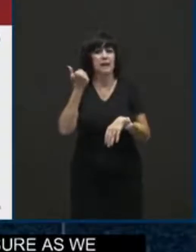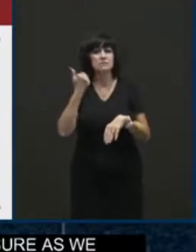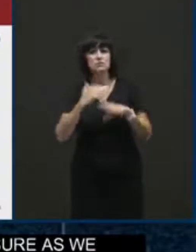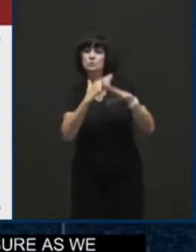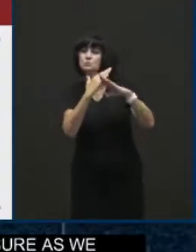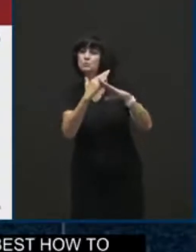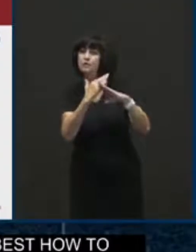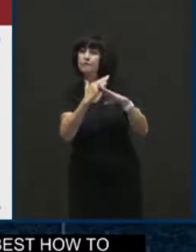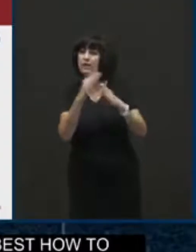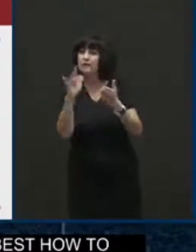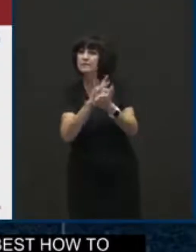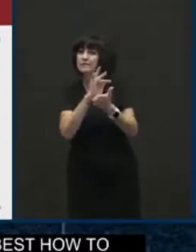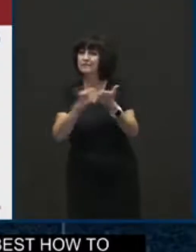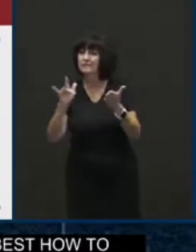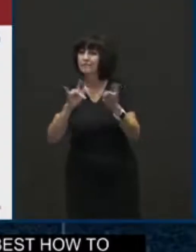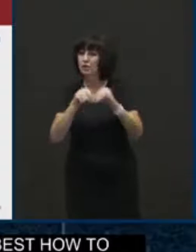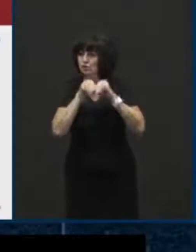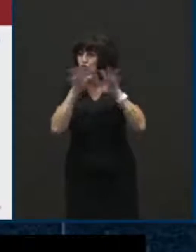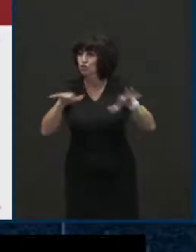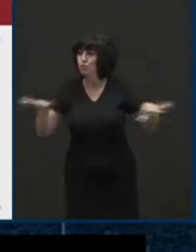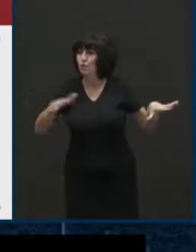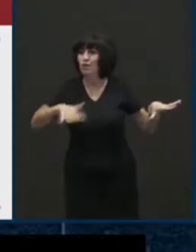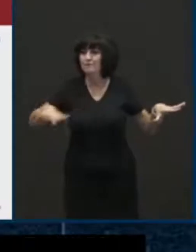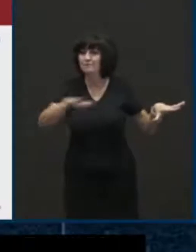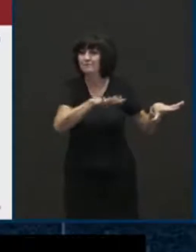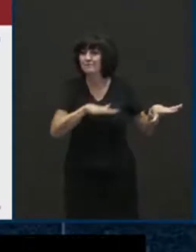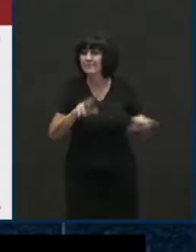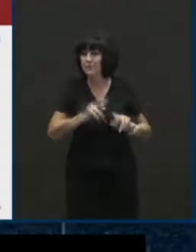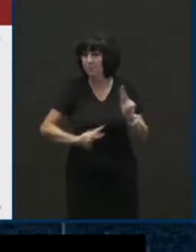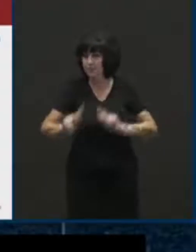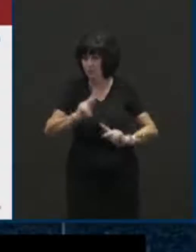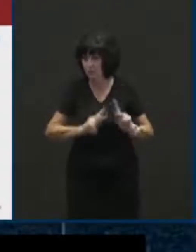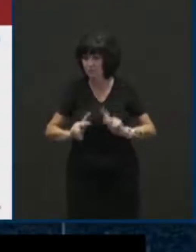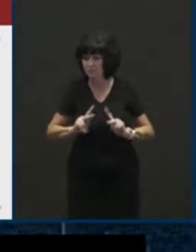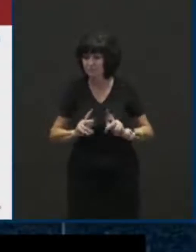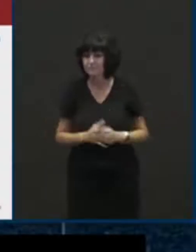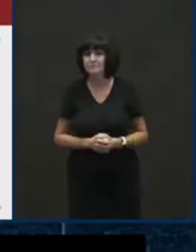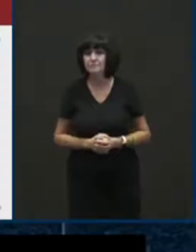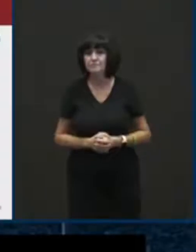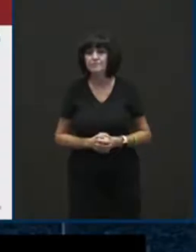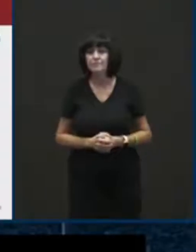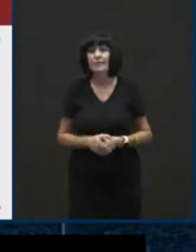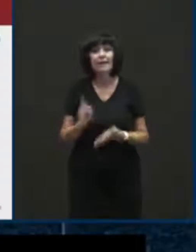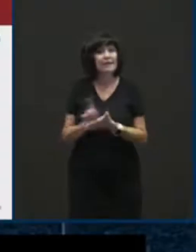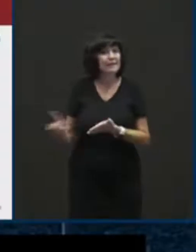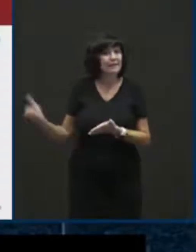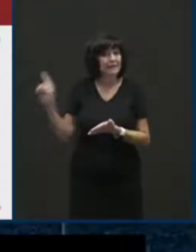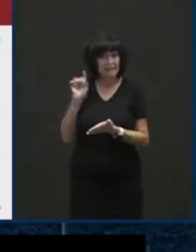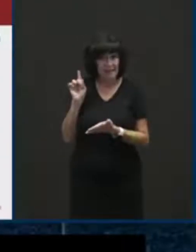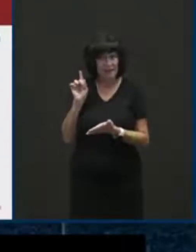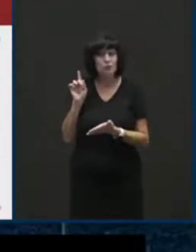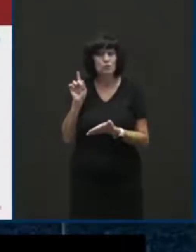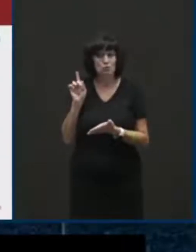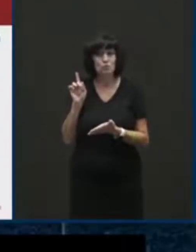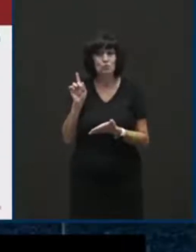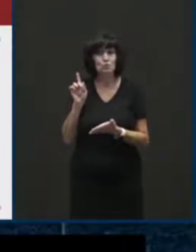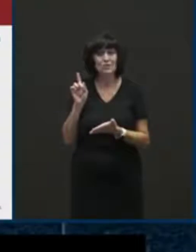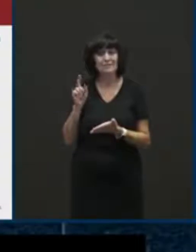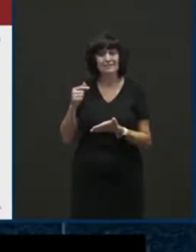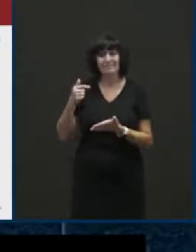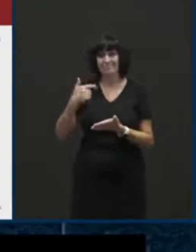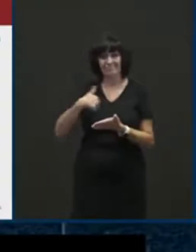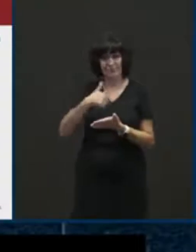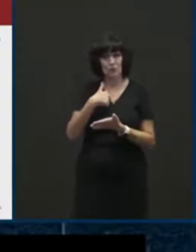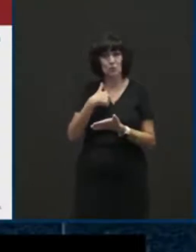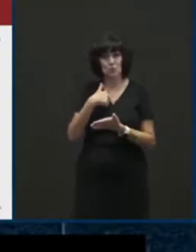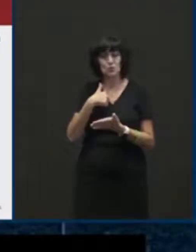One thing that we did last week is we went back to the requirement